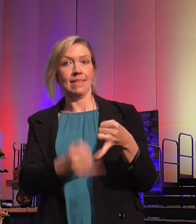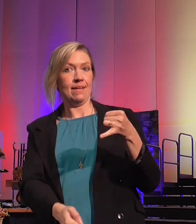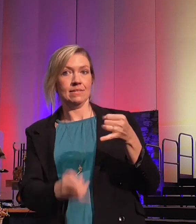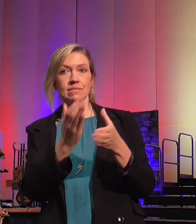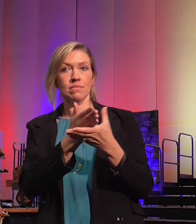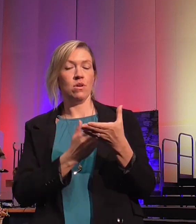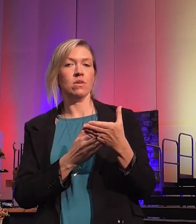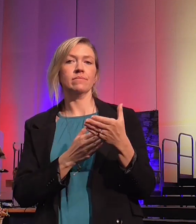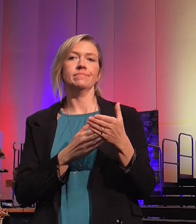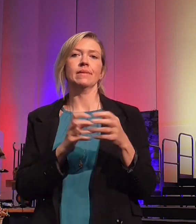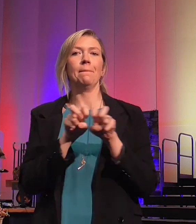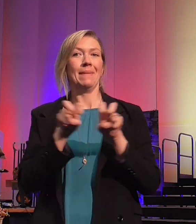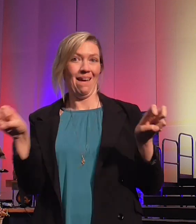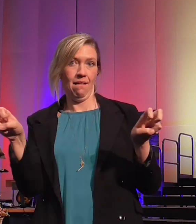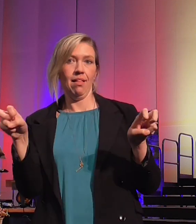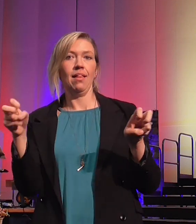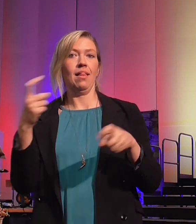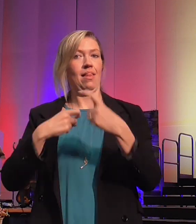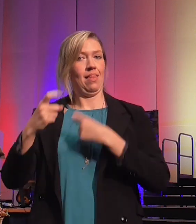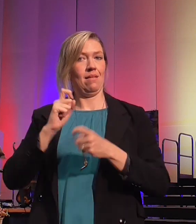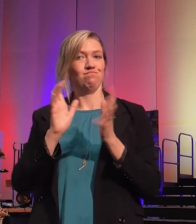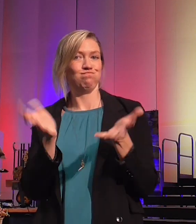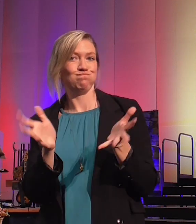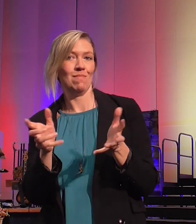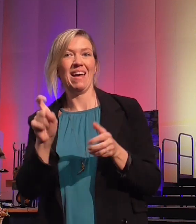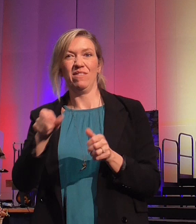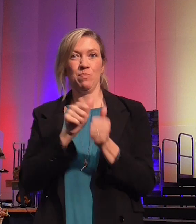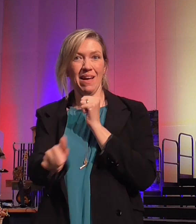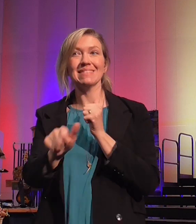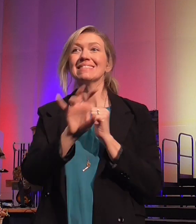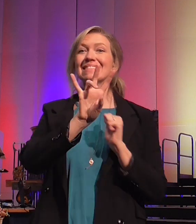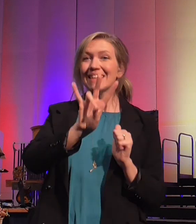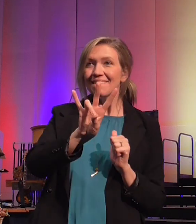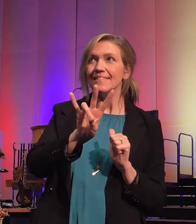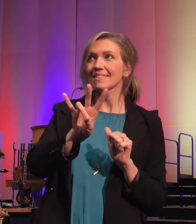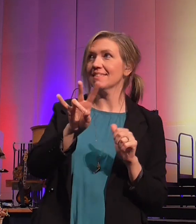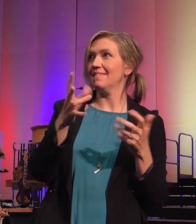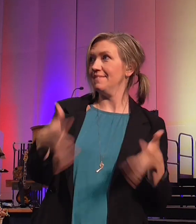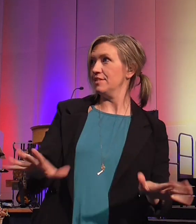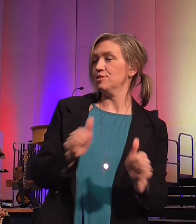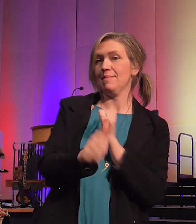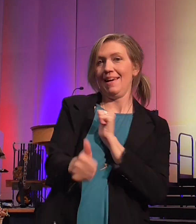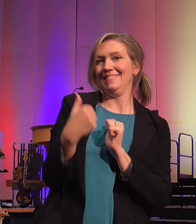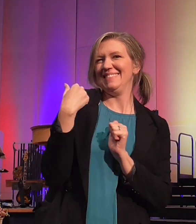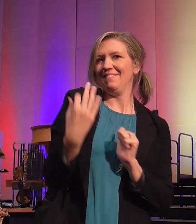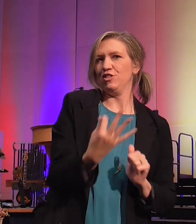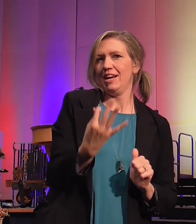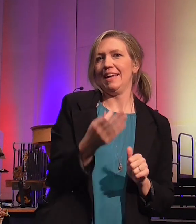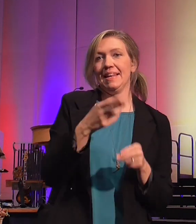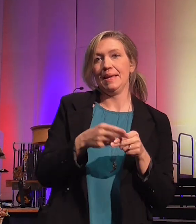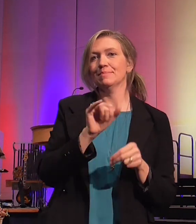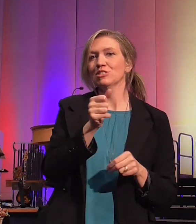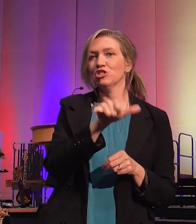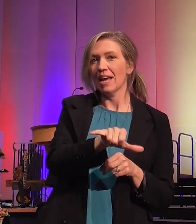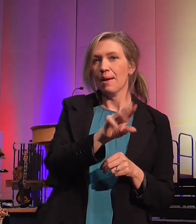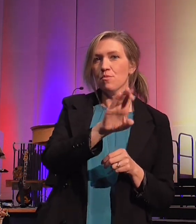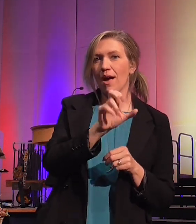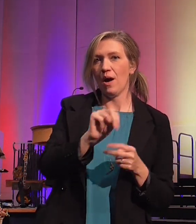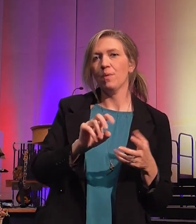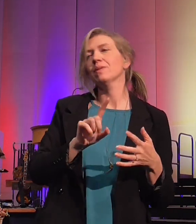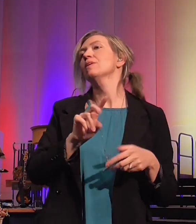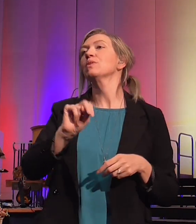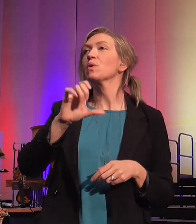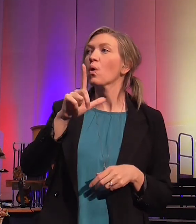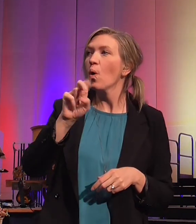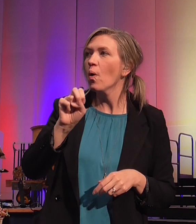is a oral panel that you have to pass. And 7 of our candidates passed those this past Friday. They are Jay Brown,